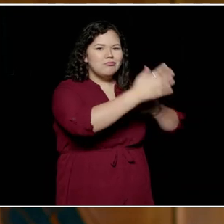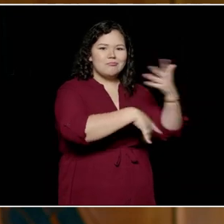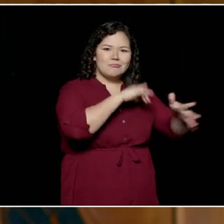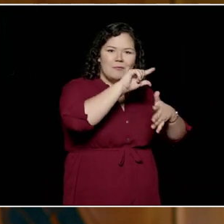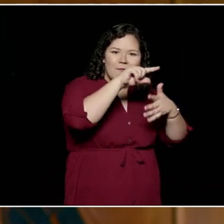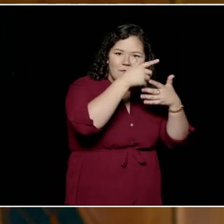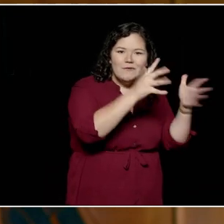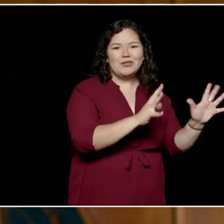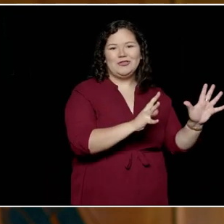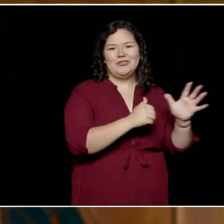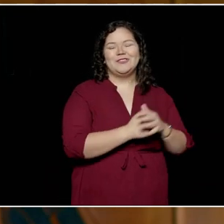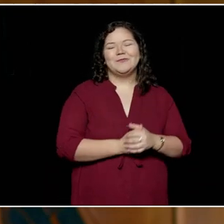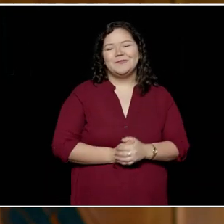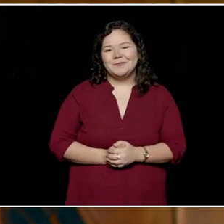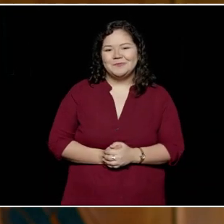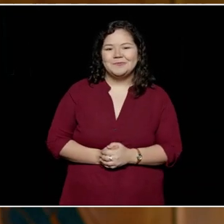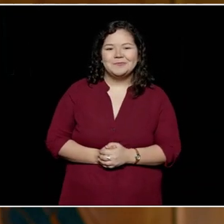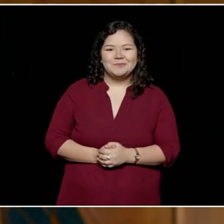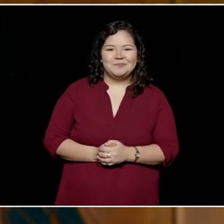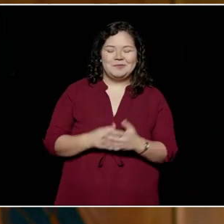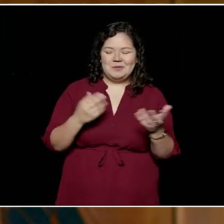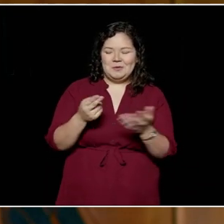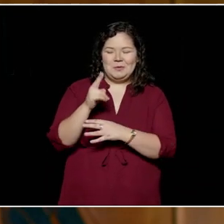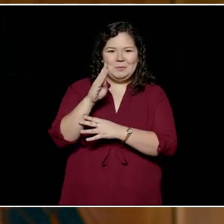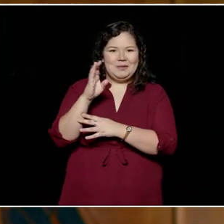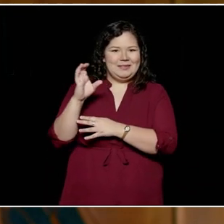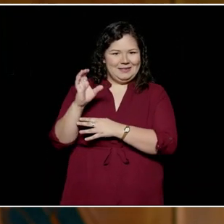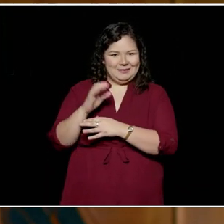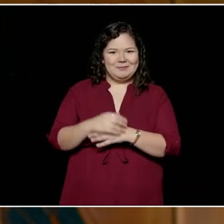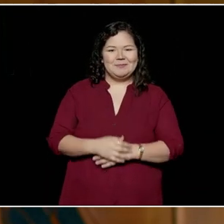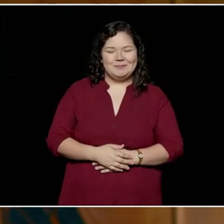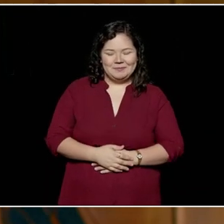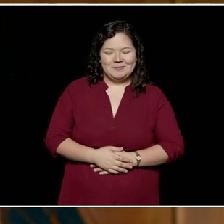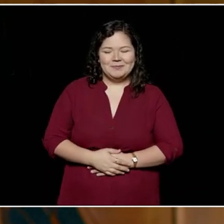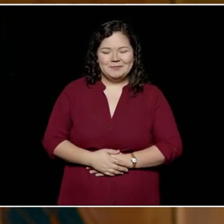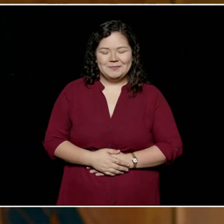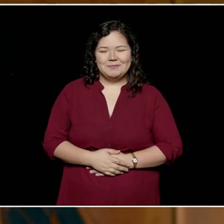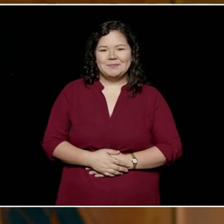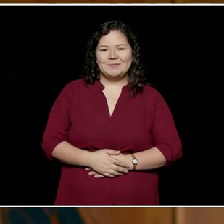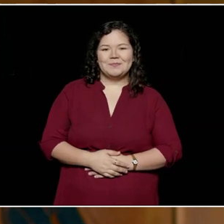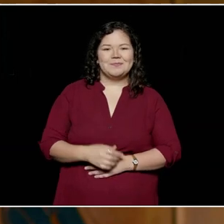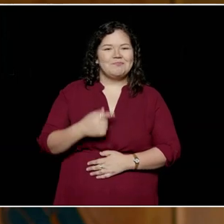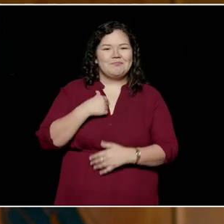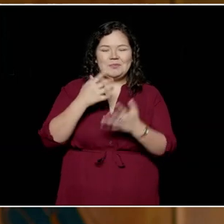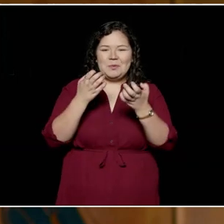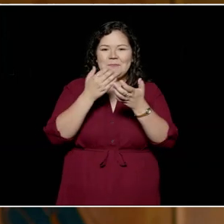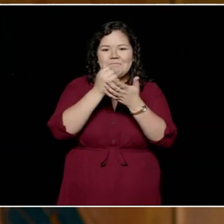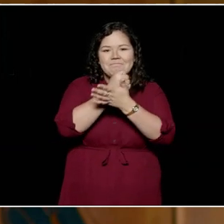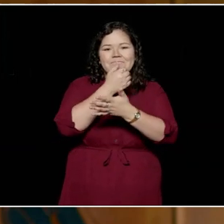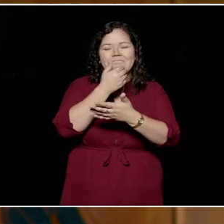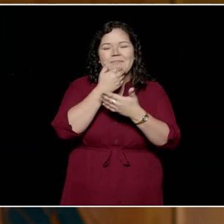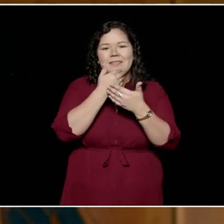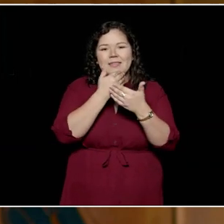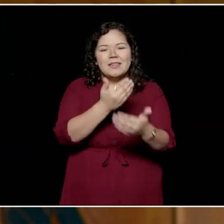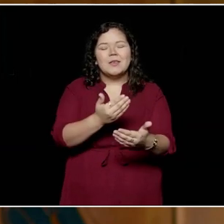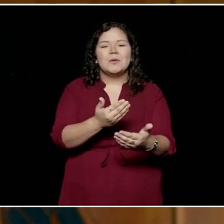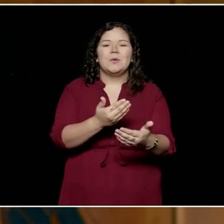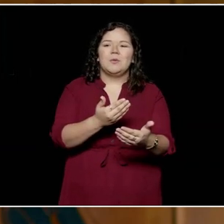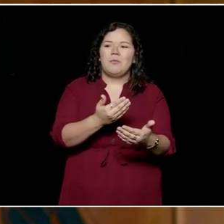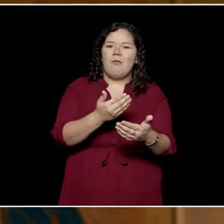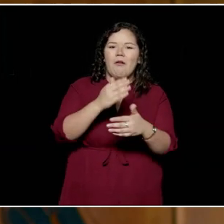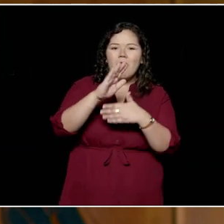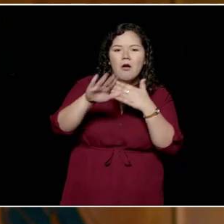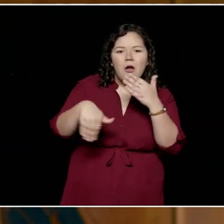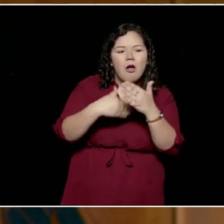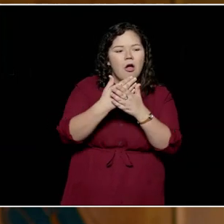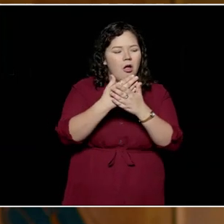years here at the University of British Columbia campus. And I want to say thank you to